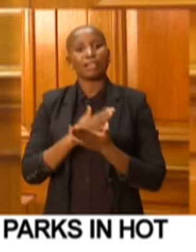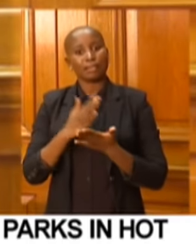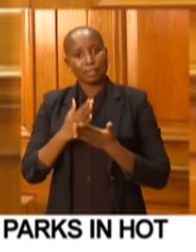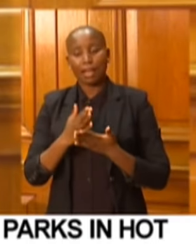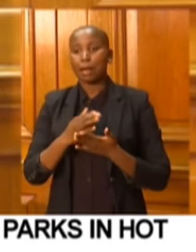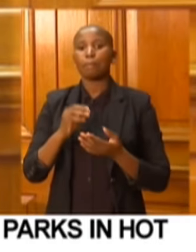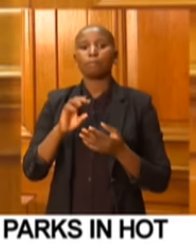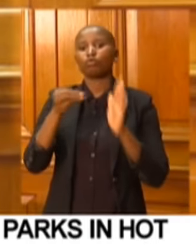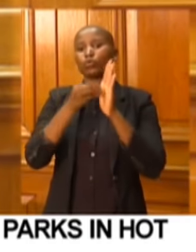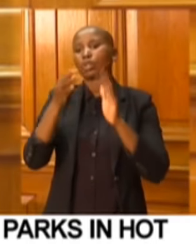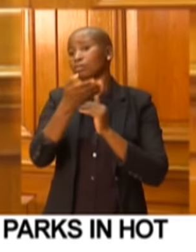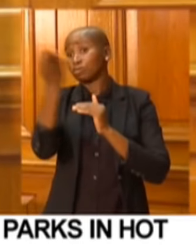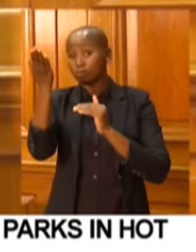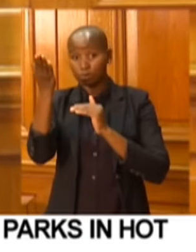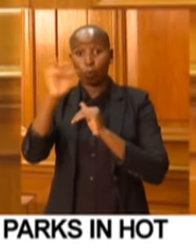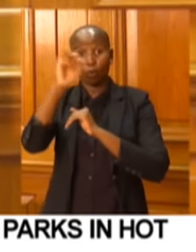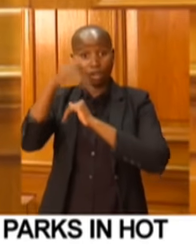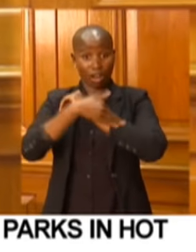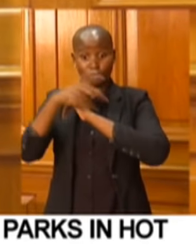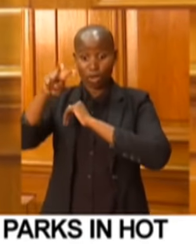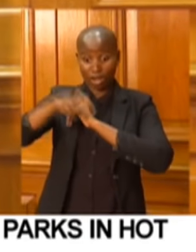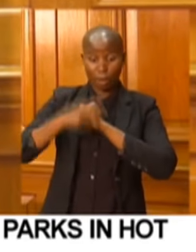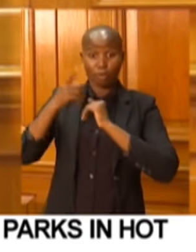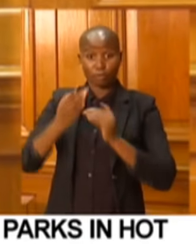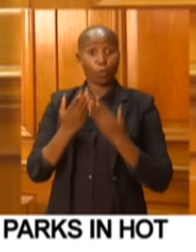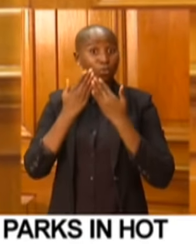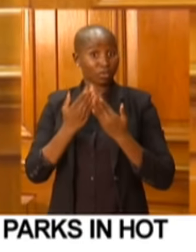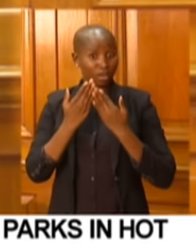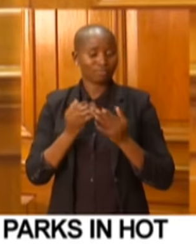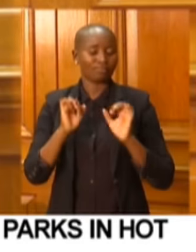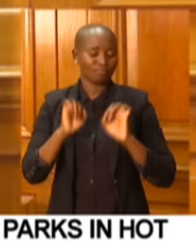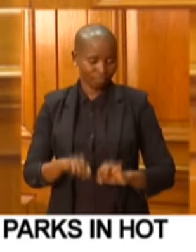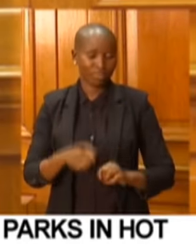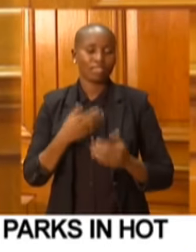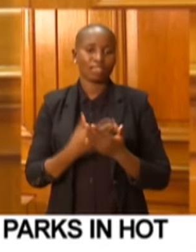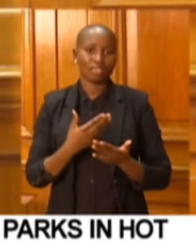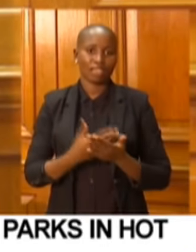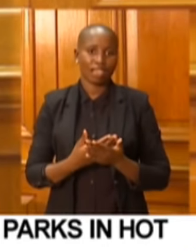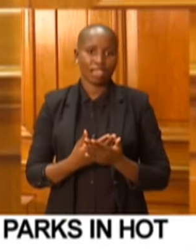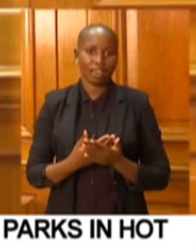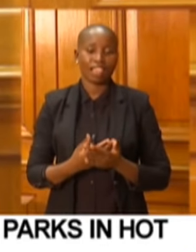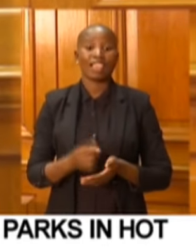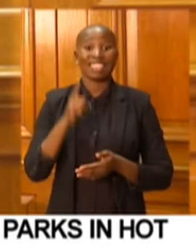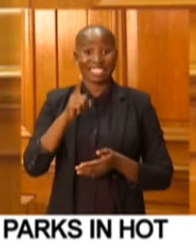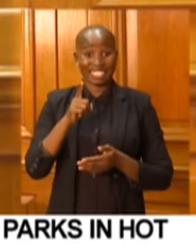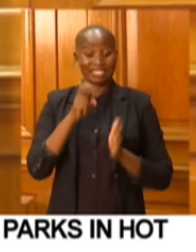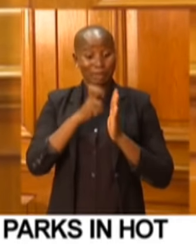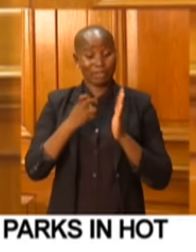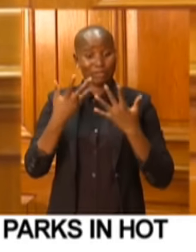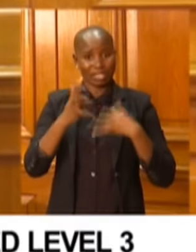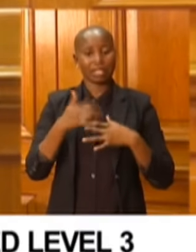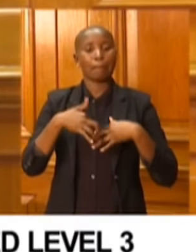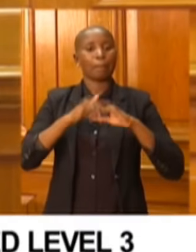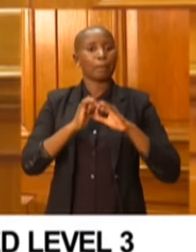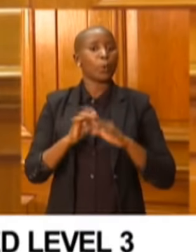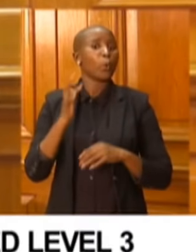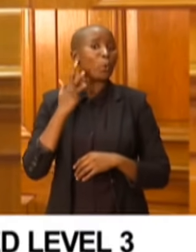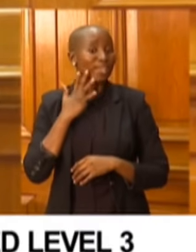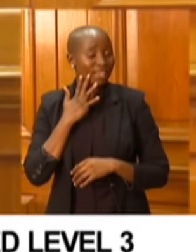South Africa. These measures we had implemented right at the beginning when we